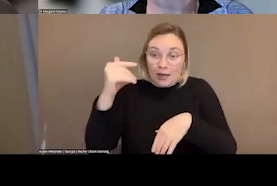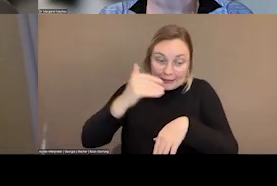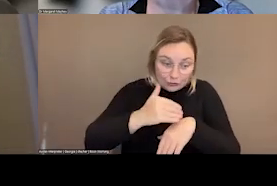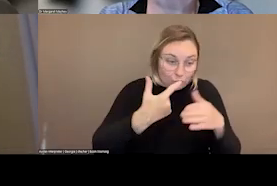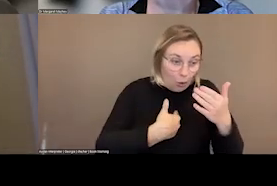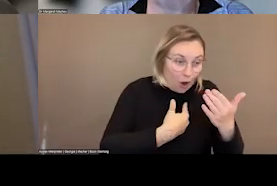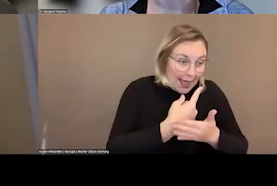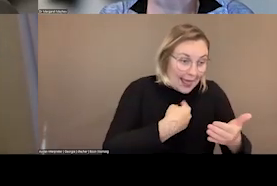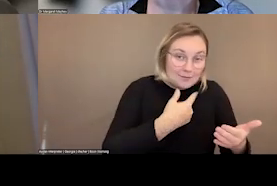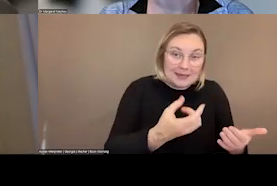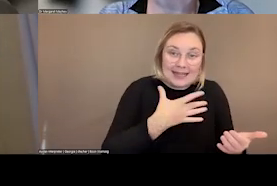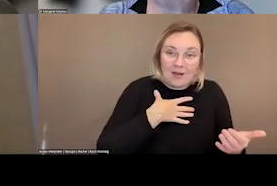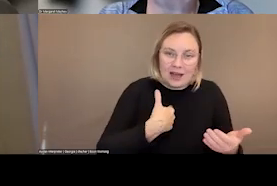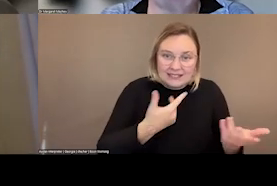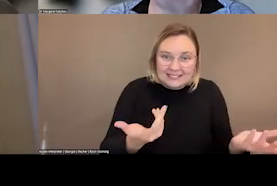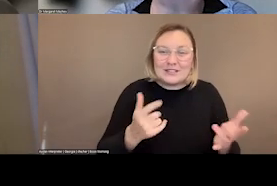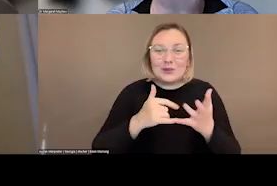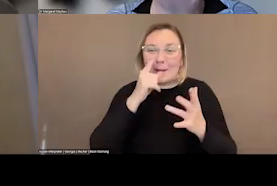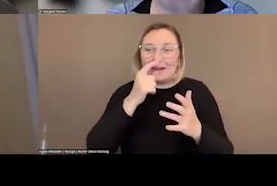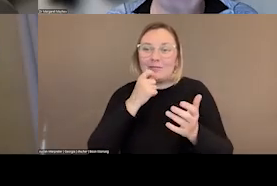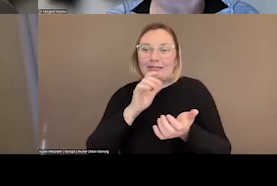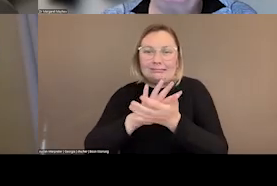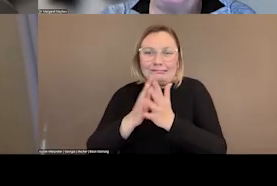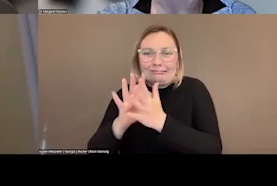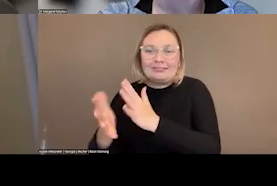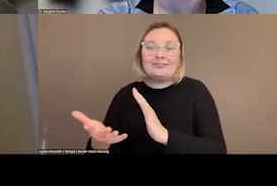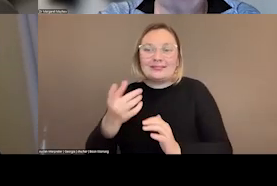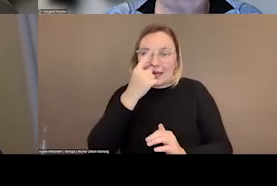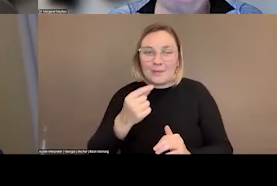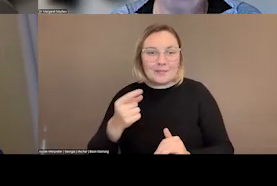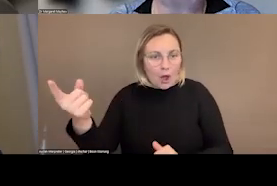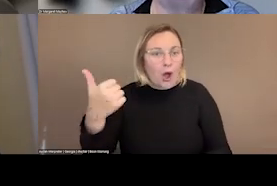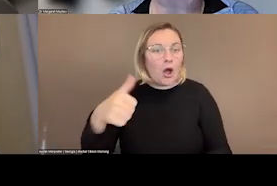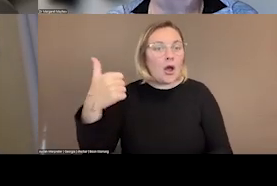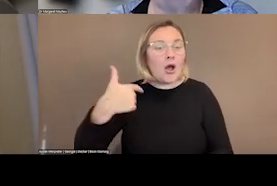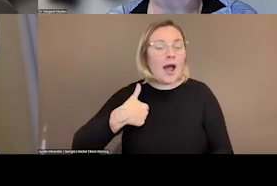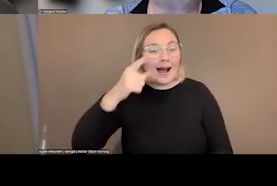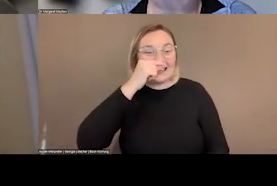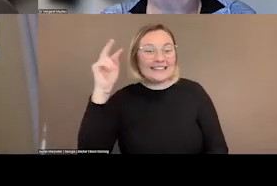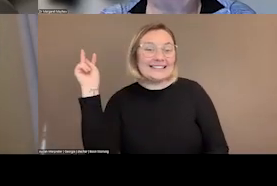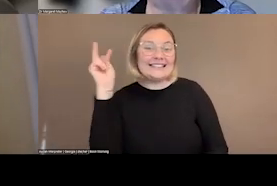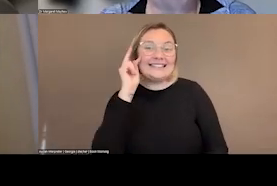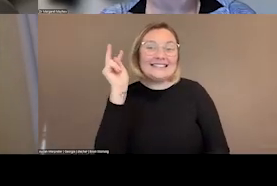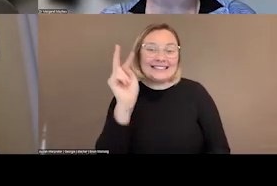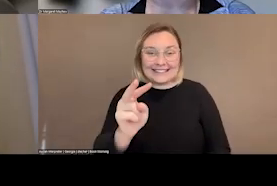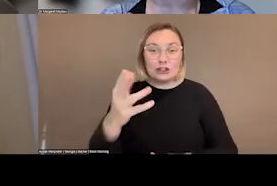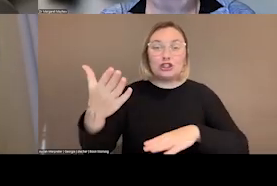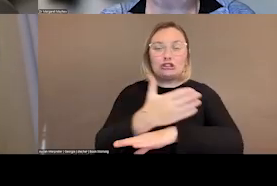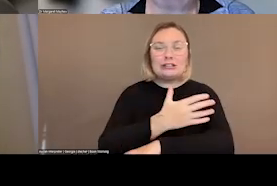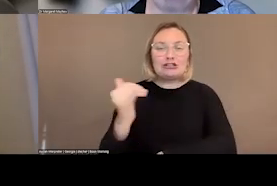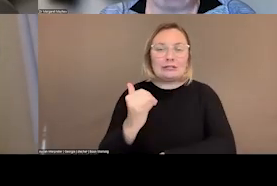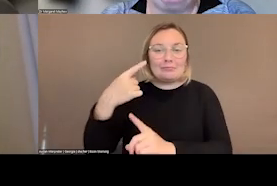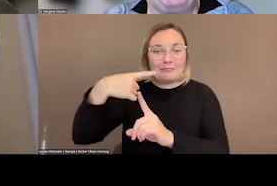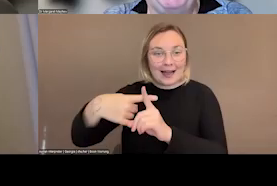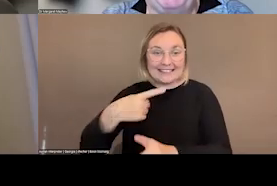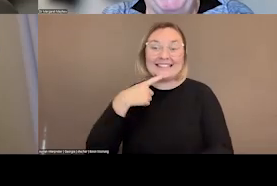It can be a bit Oh, persnickety I sometimes. can see the little green Yes. pluses. So Great.